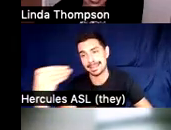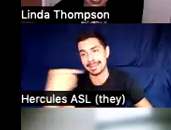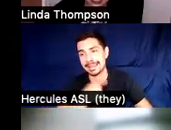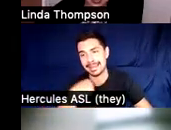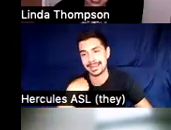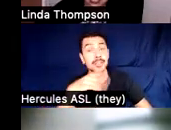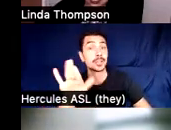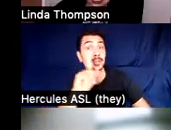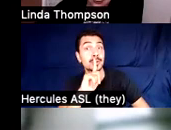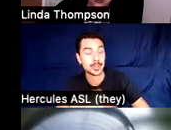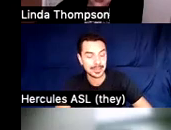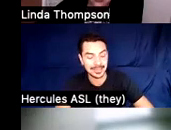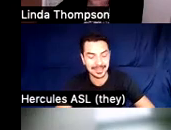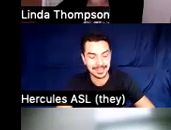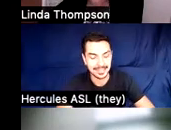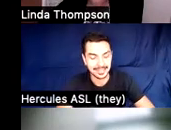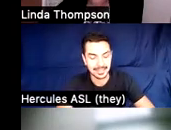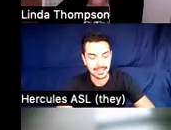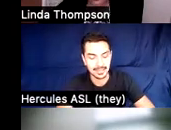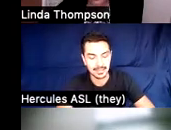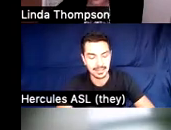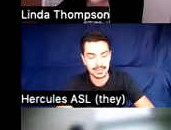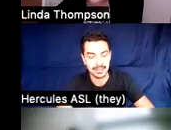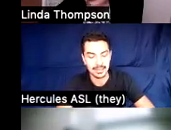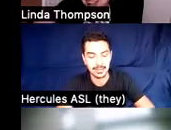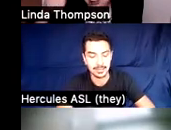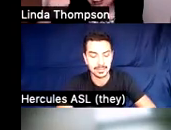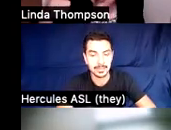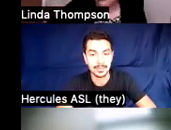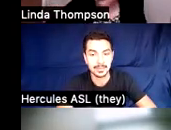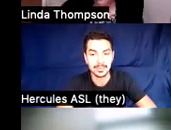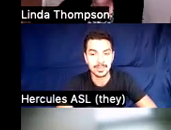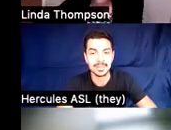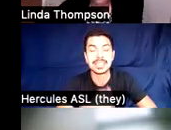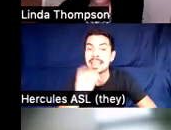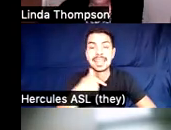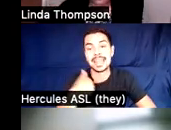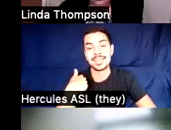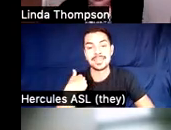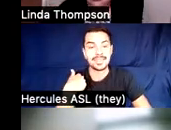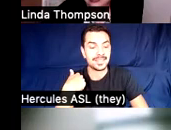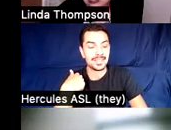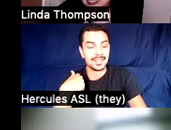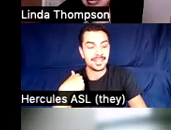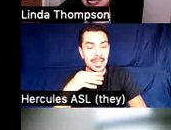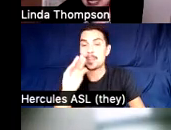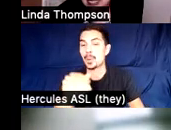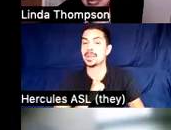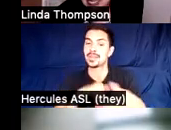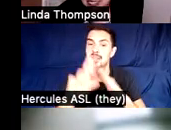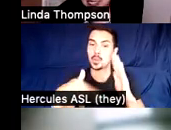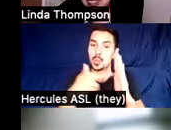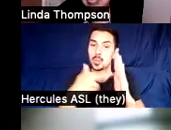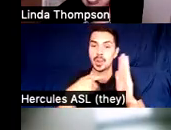Sure. Thanks. Sure. Now that I've eaten my salted nut roll and I'm feeling deliciously happy because it's salt and sugar